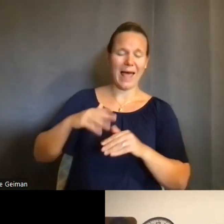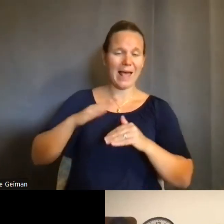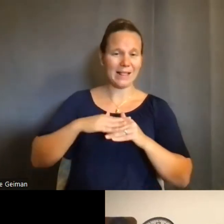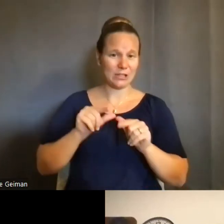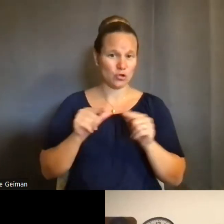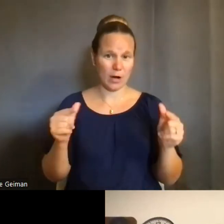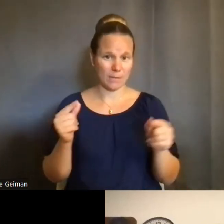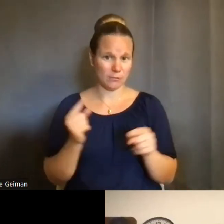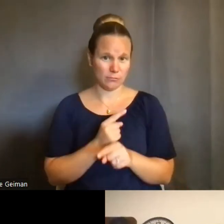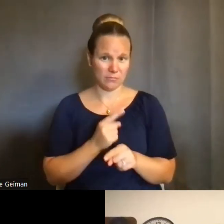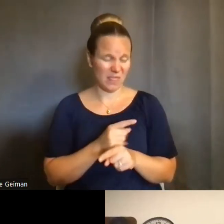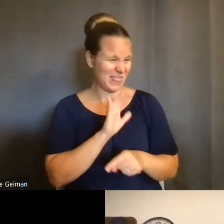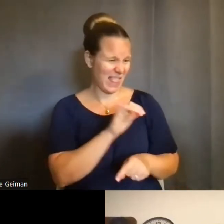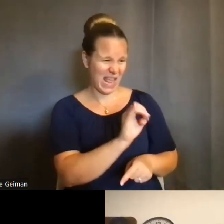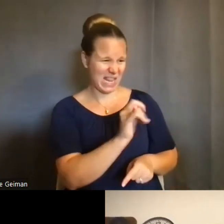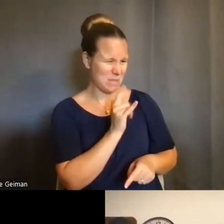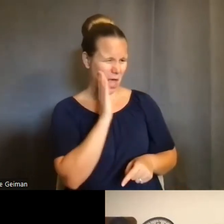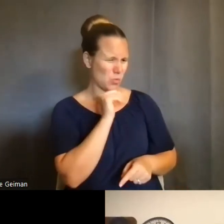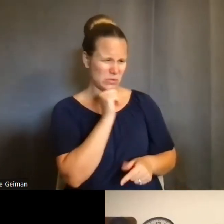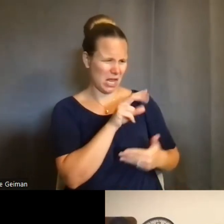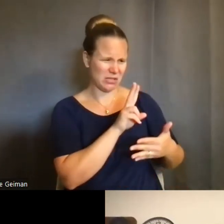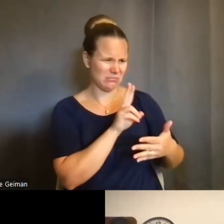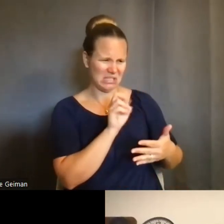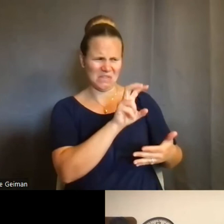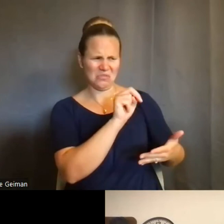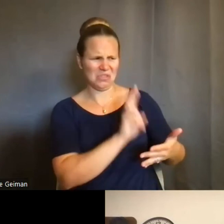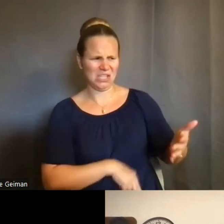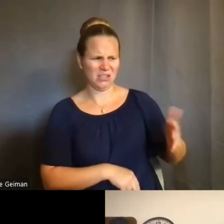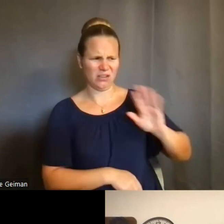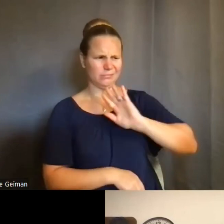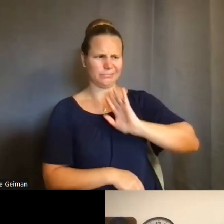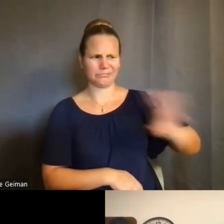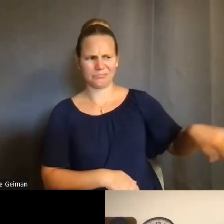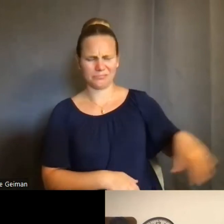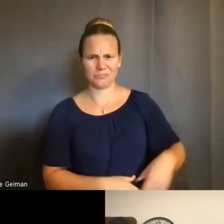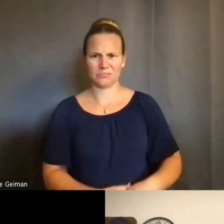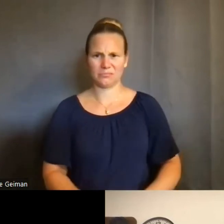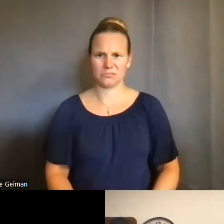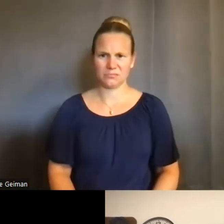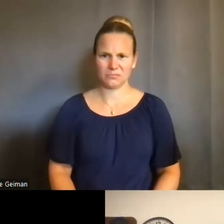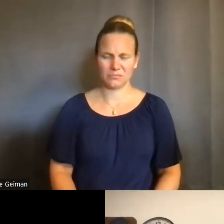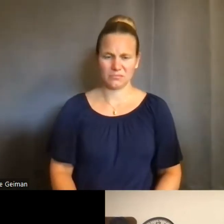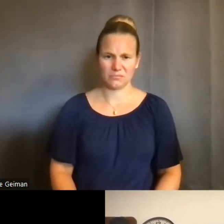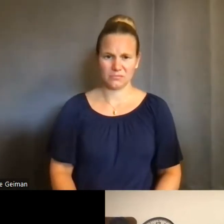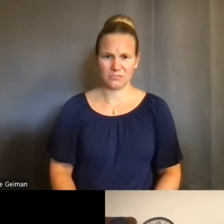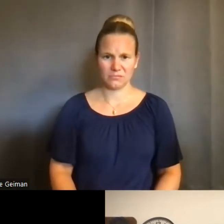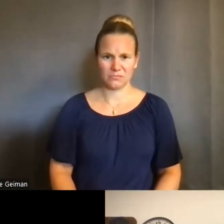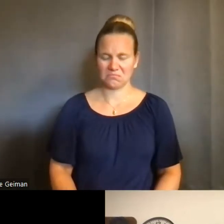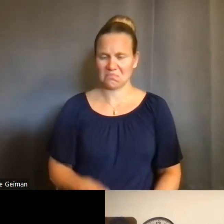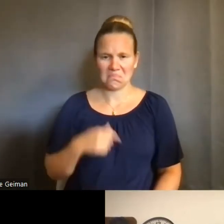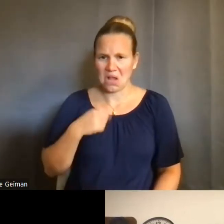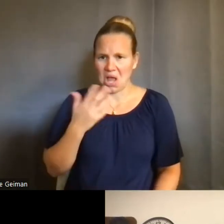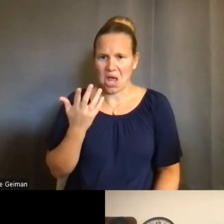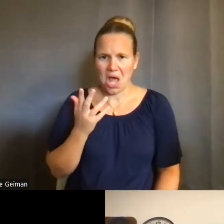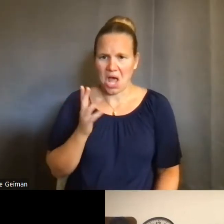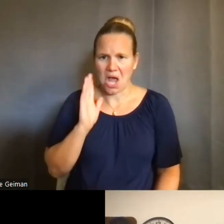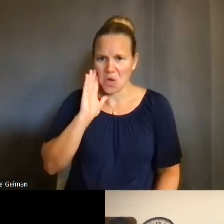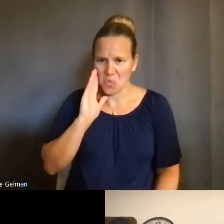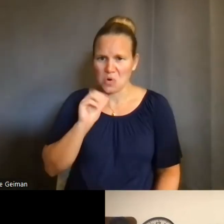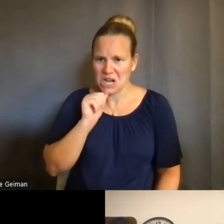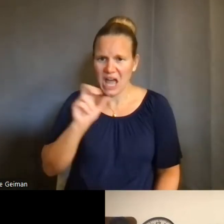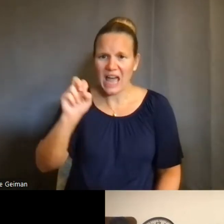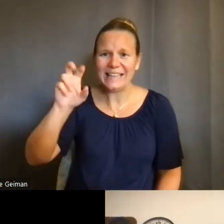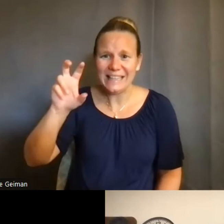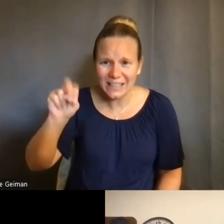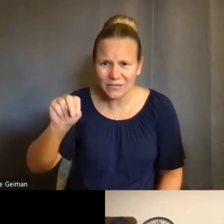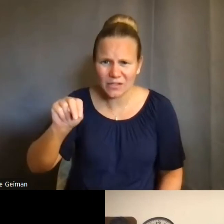even read that email if I got it from a student. I wouldn't even take the time to read it. because